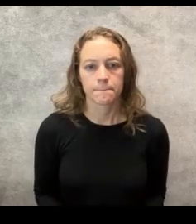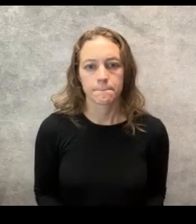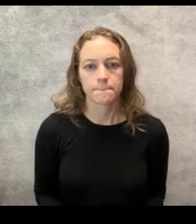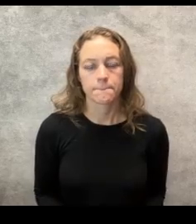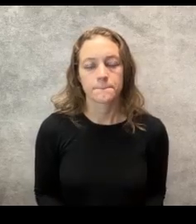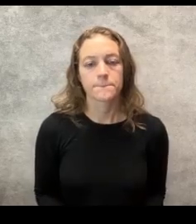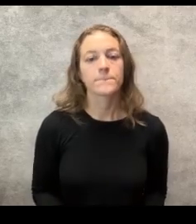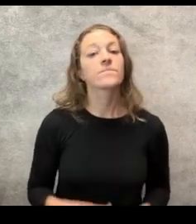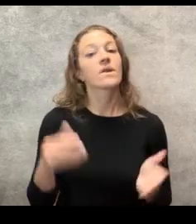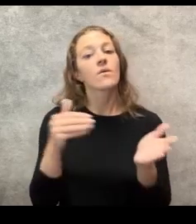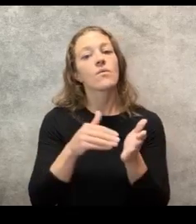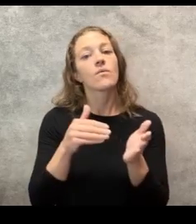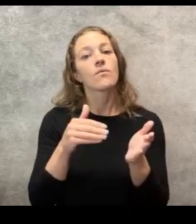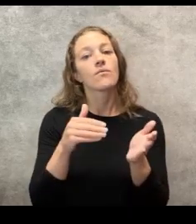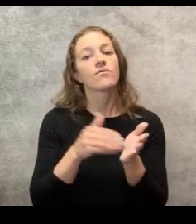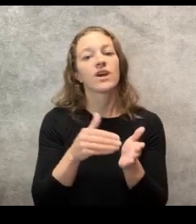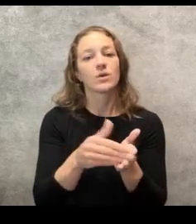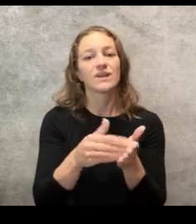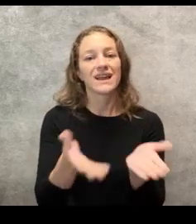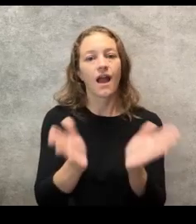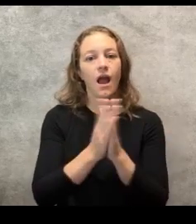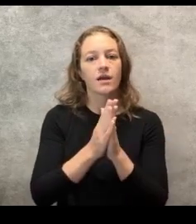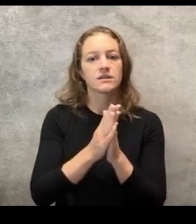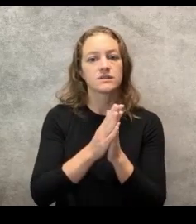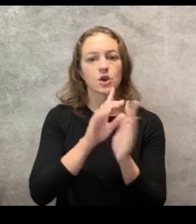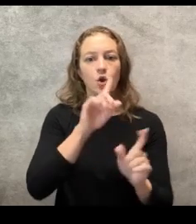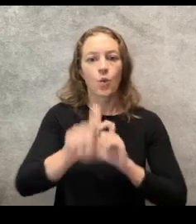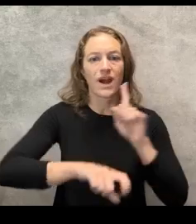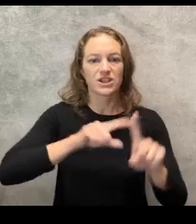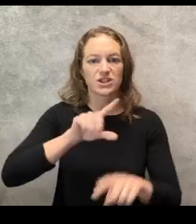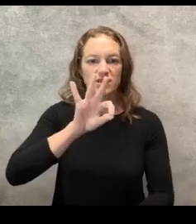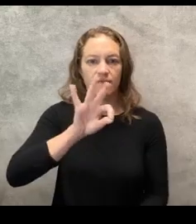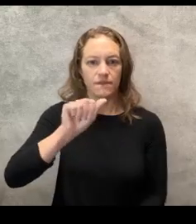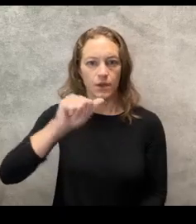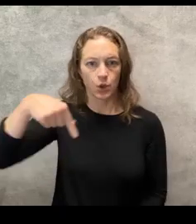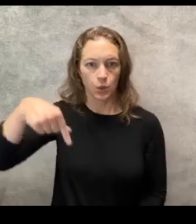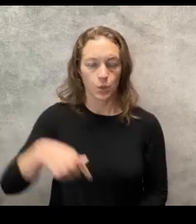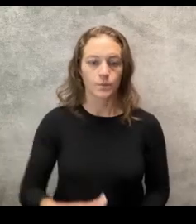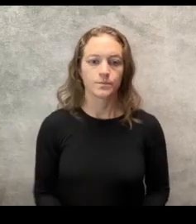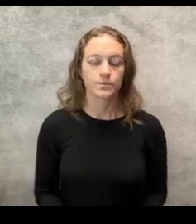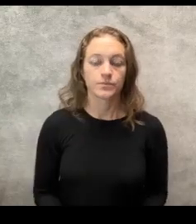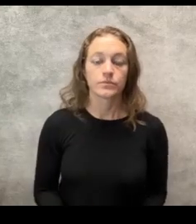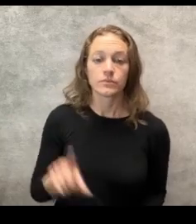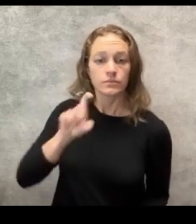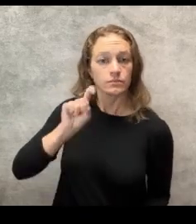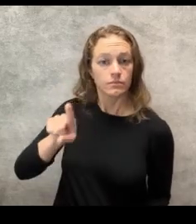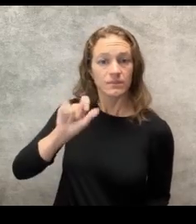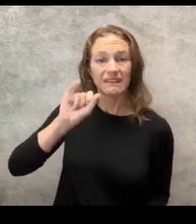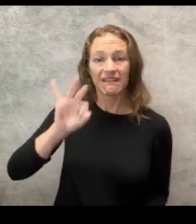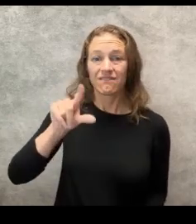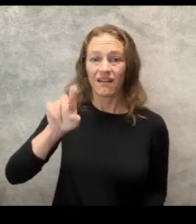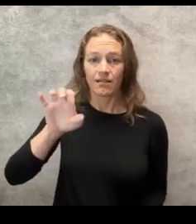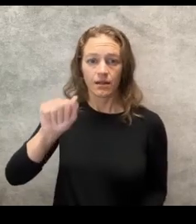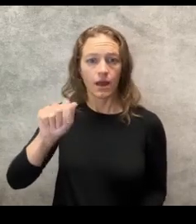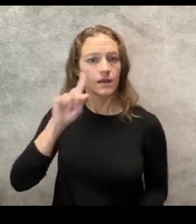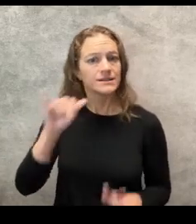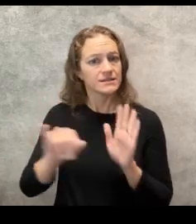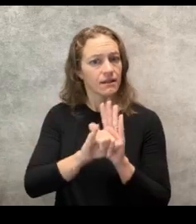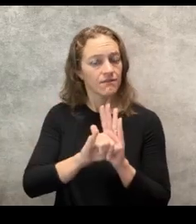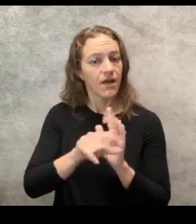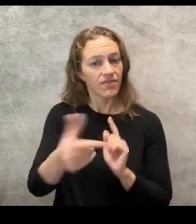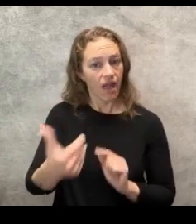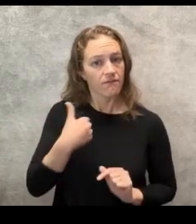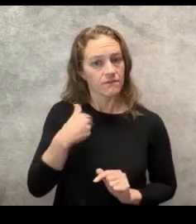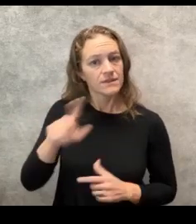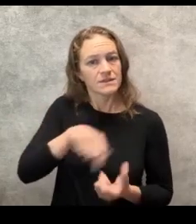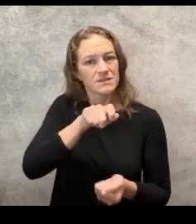Frequently asked question. Question. If an LEA is identified for having a